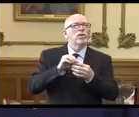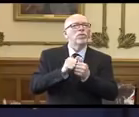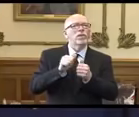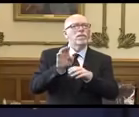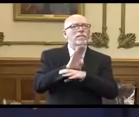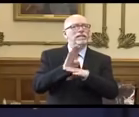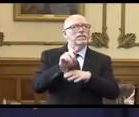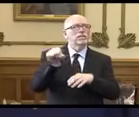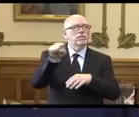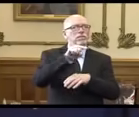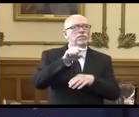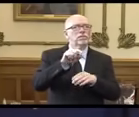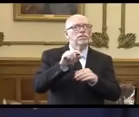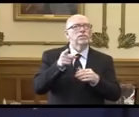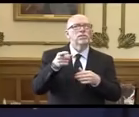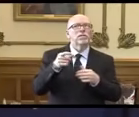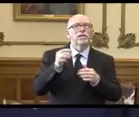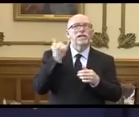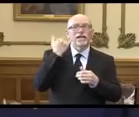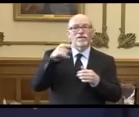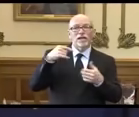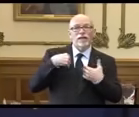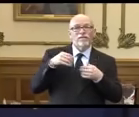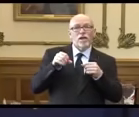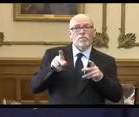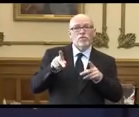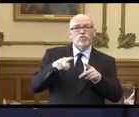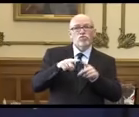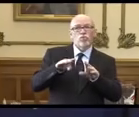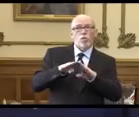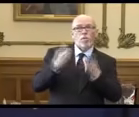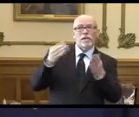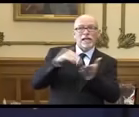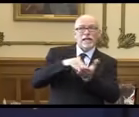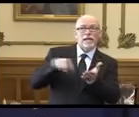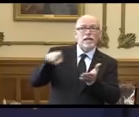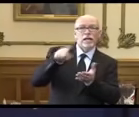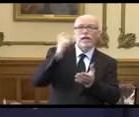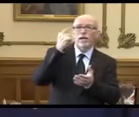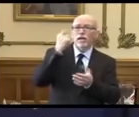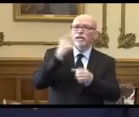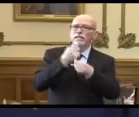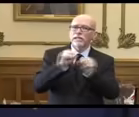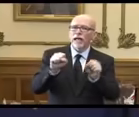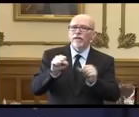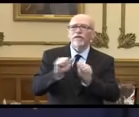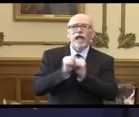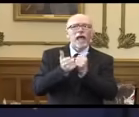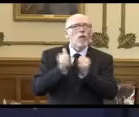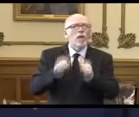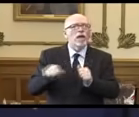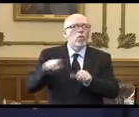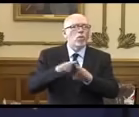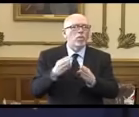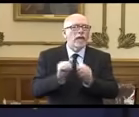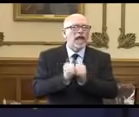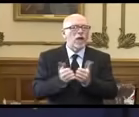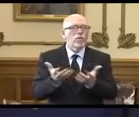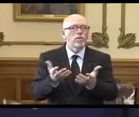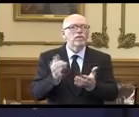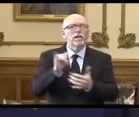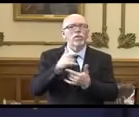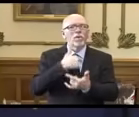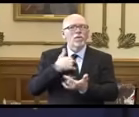businesses, given the opportunity to reopen safely, how they would be able to do that. So that's why we